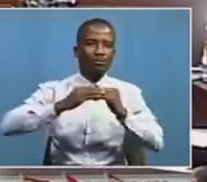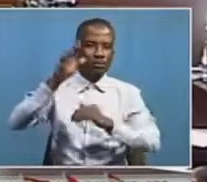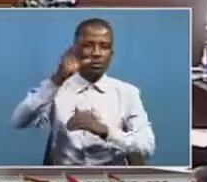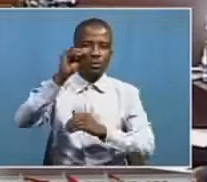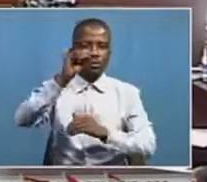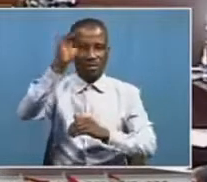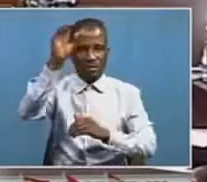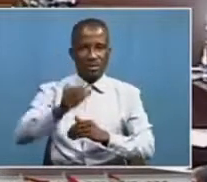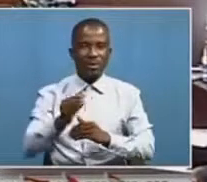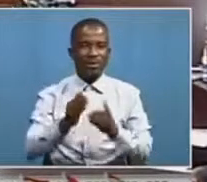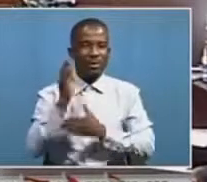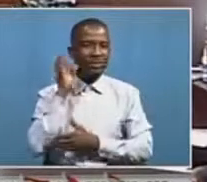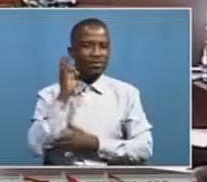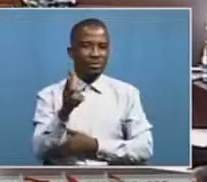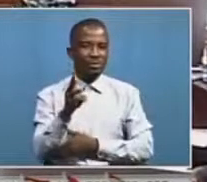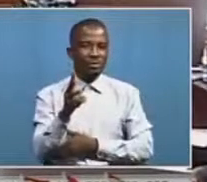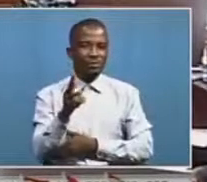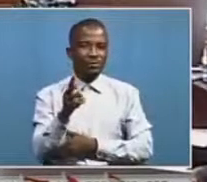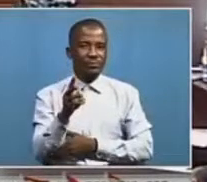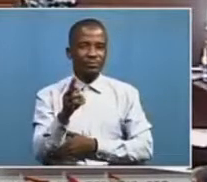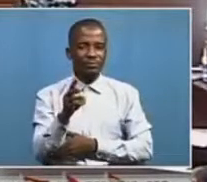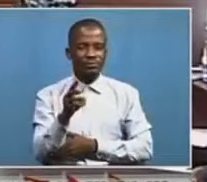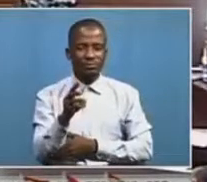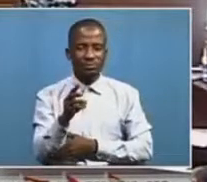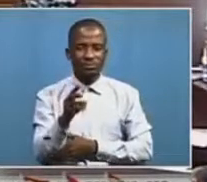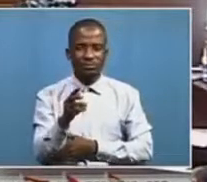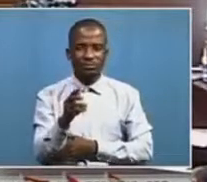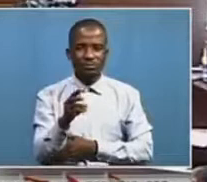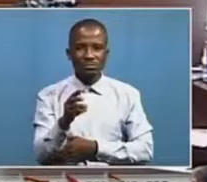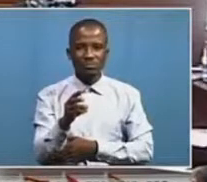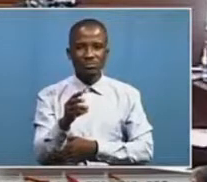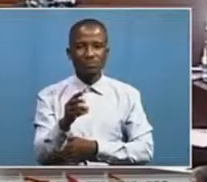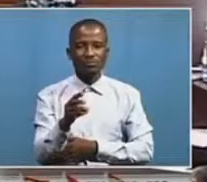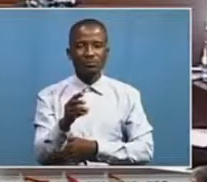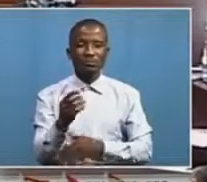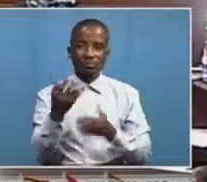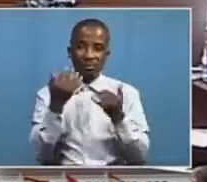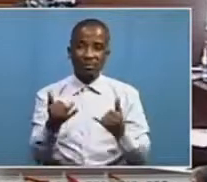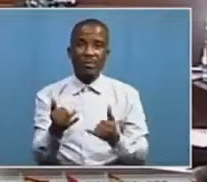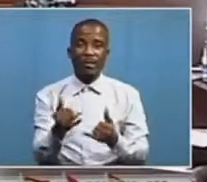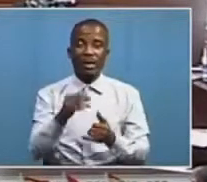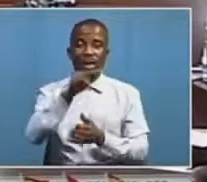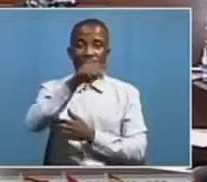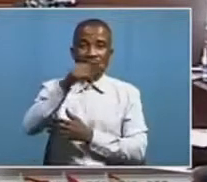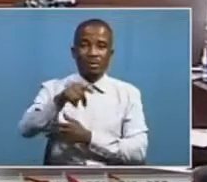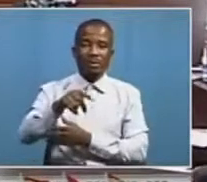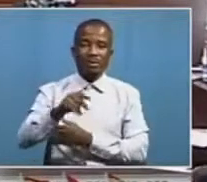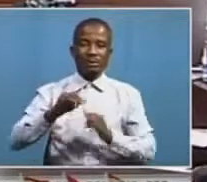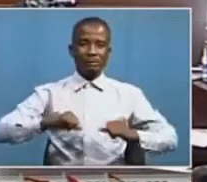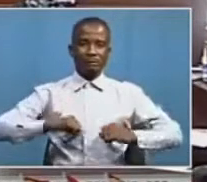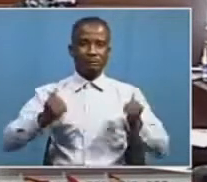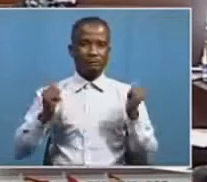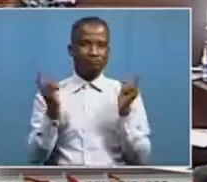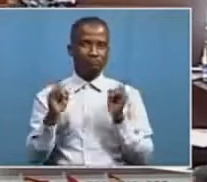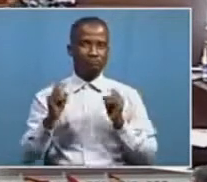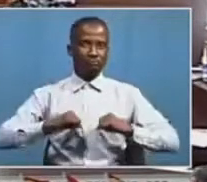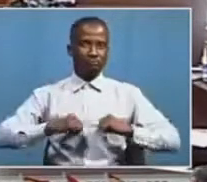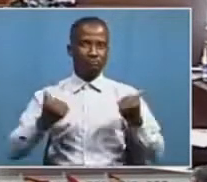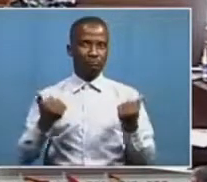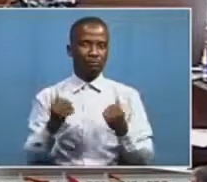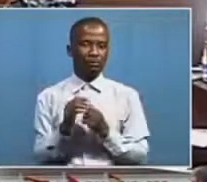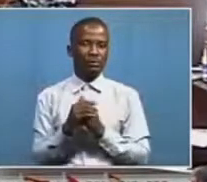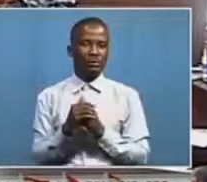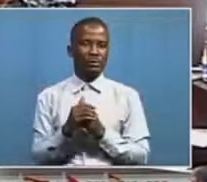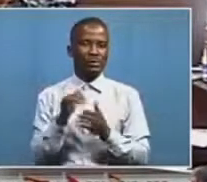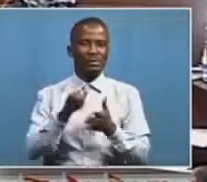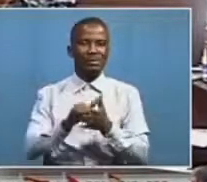51%. In fact, the petitioner has no question in the petition. Second respondent denied allegations of violation of